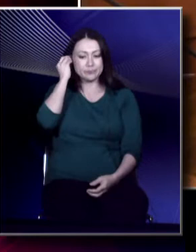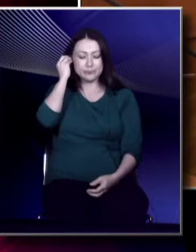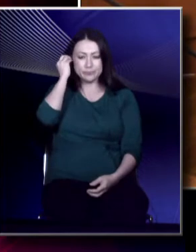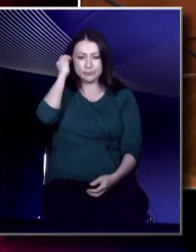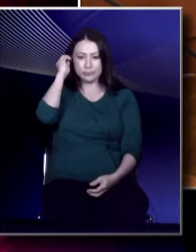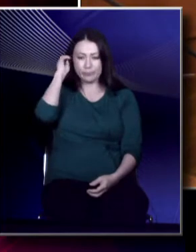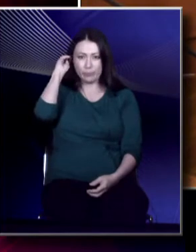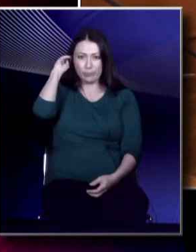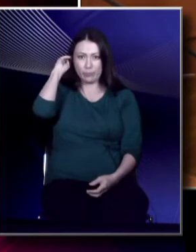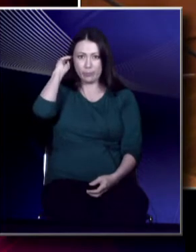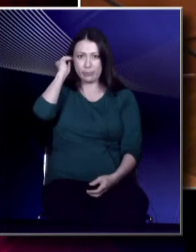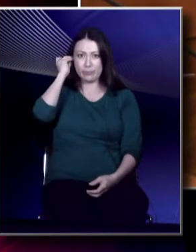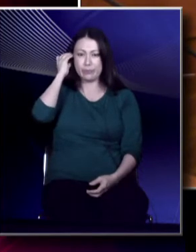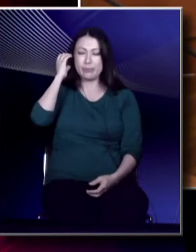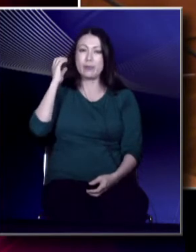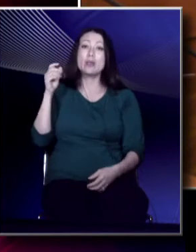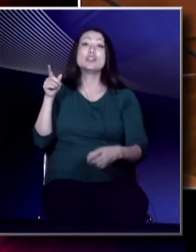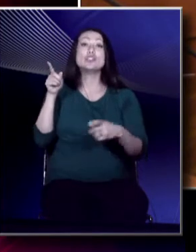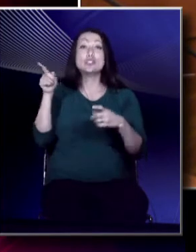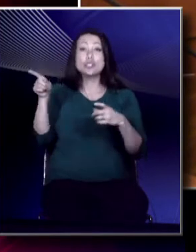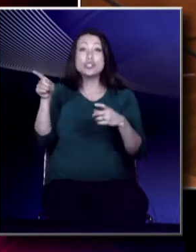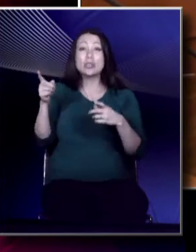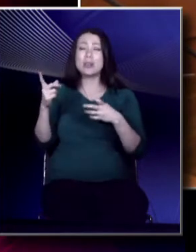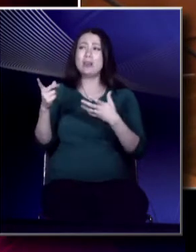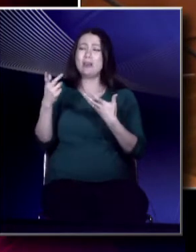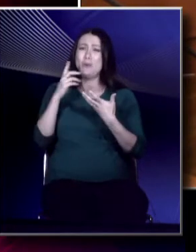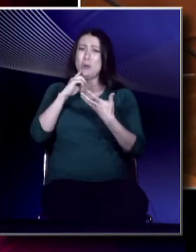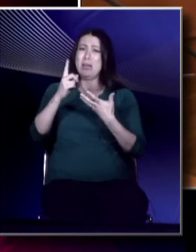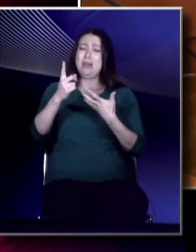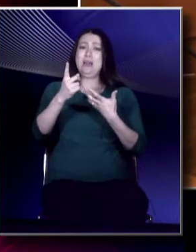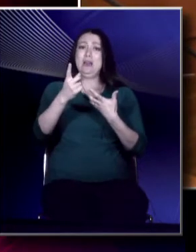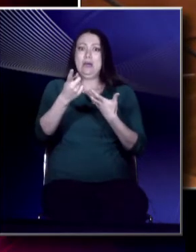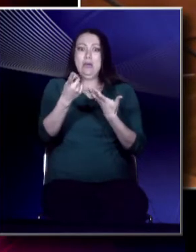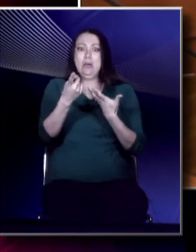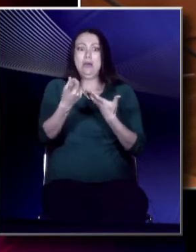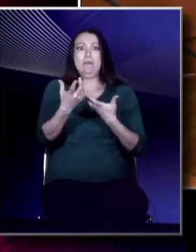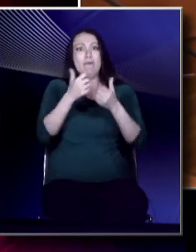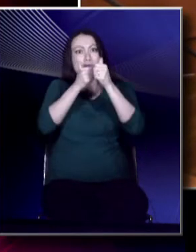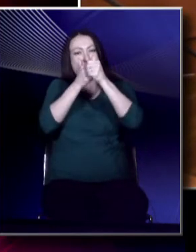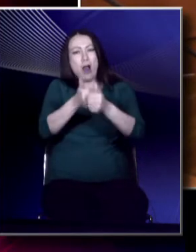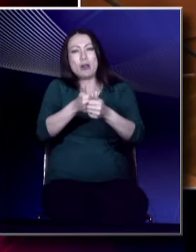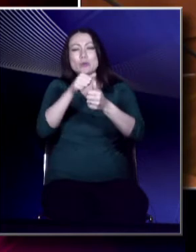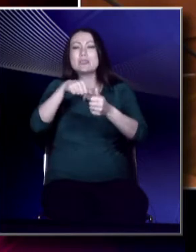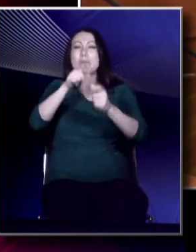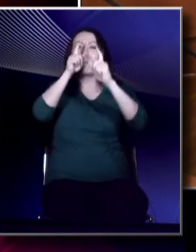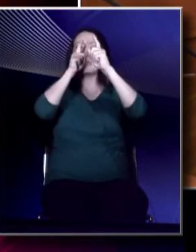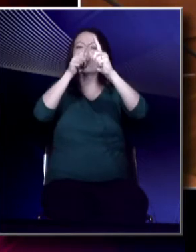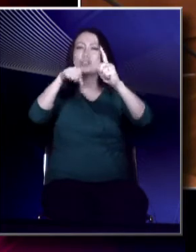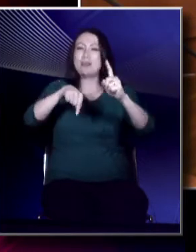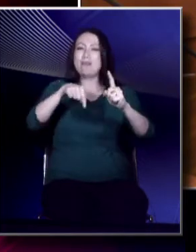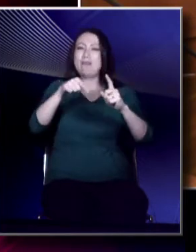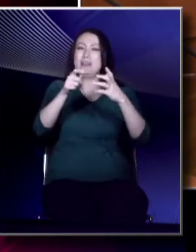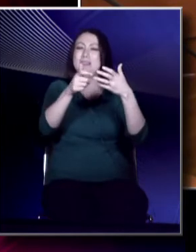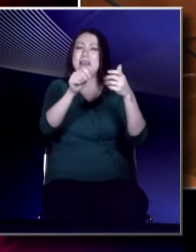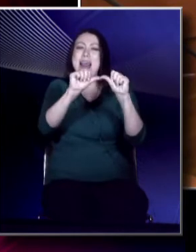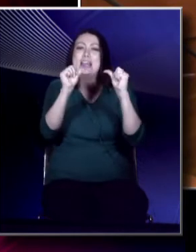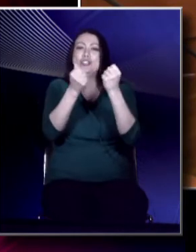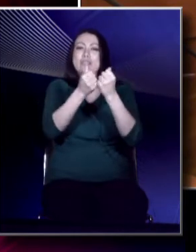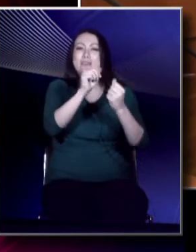has embodied the agency's mission of ACT, accountability, collaboration, and